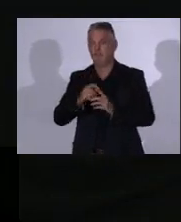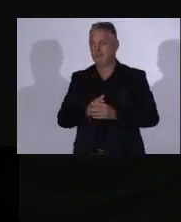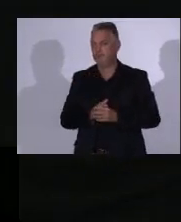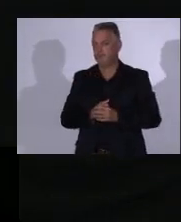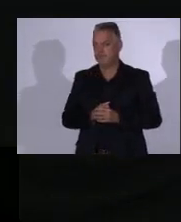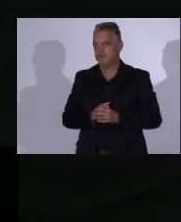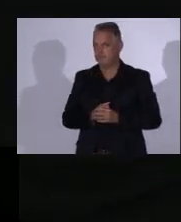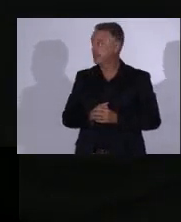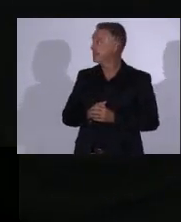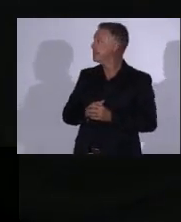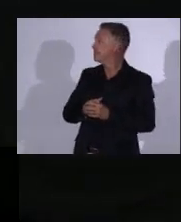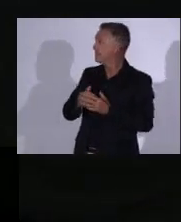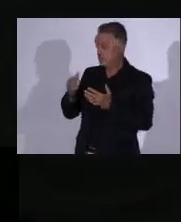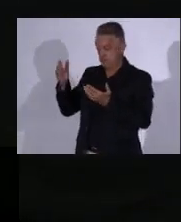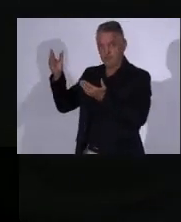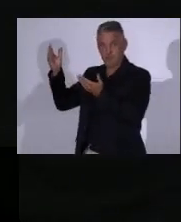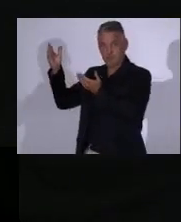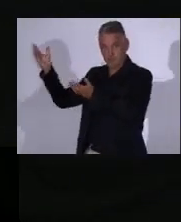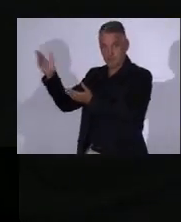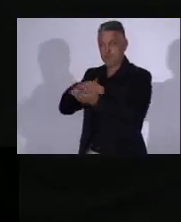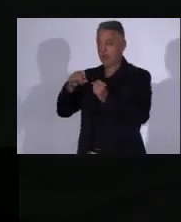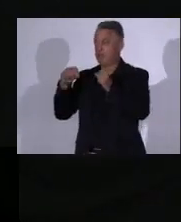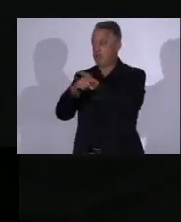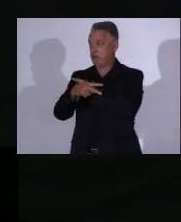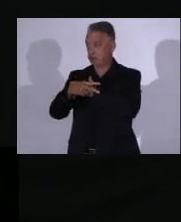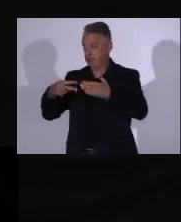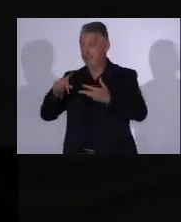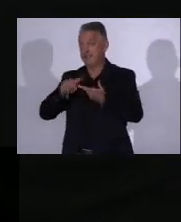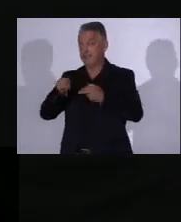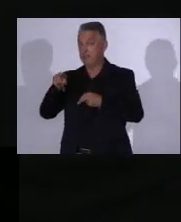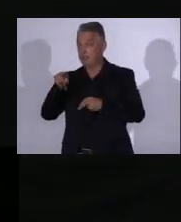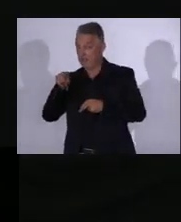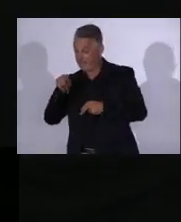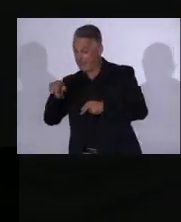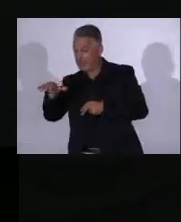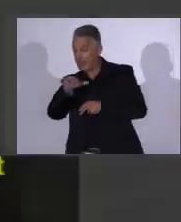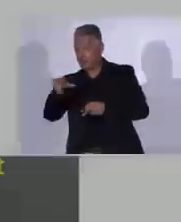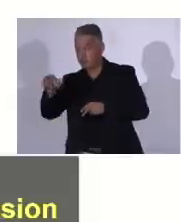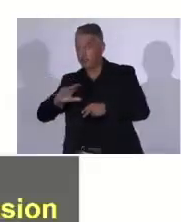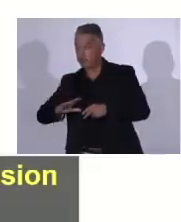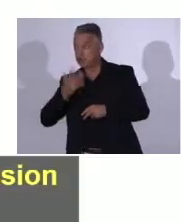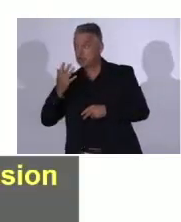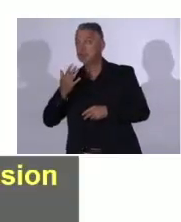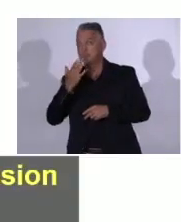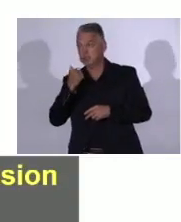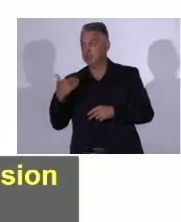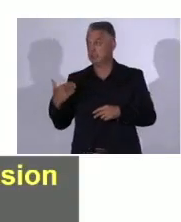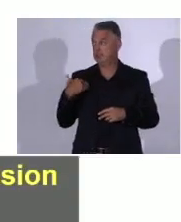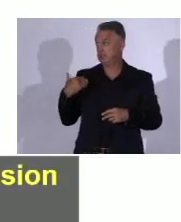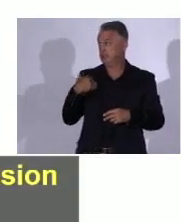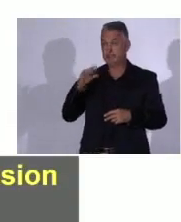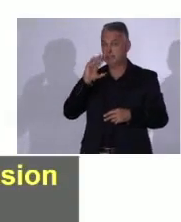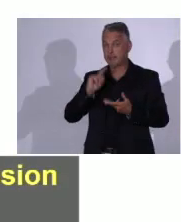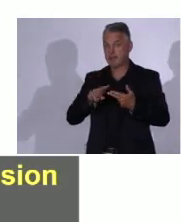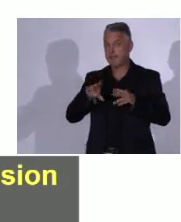And so I'll leave you there with my email address. If this is an area that is a passion to you as well, I would love to hear from you, whether you're from the